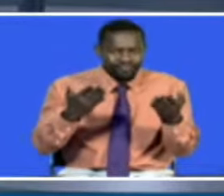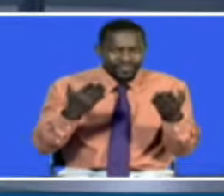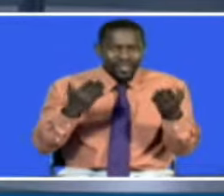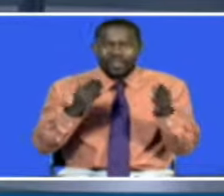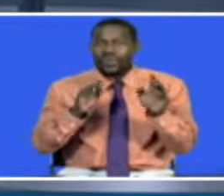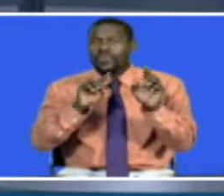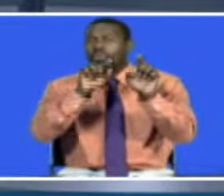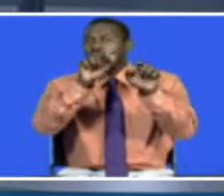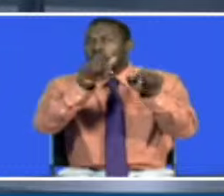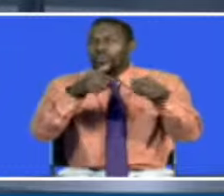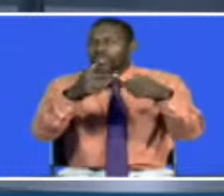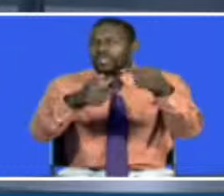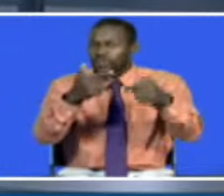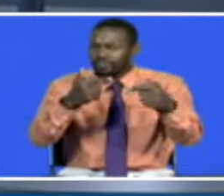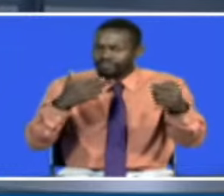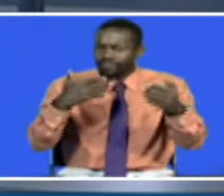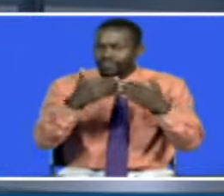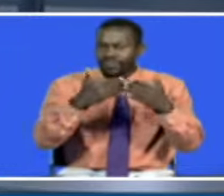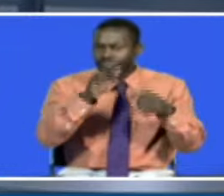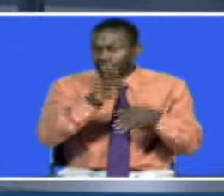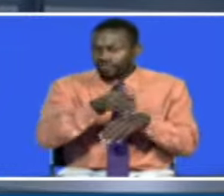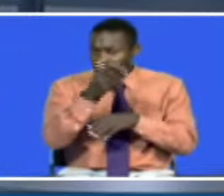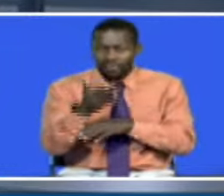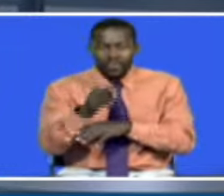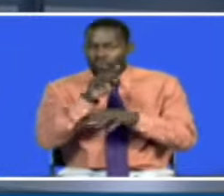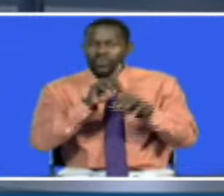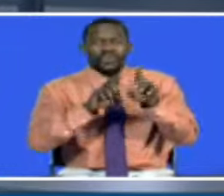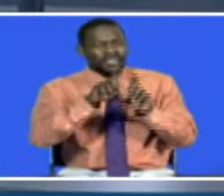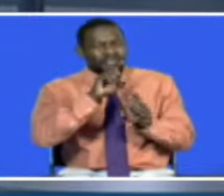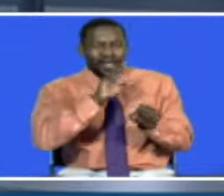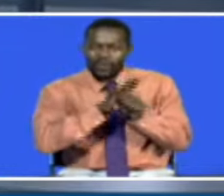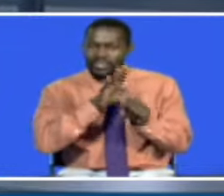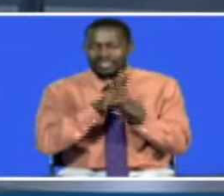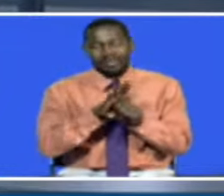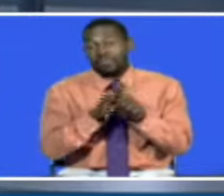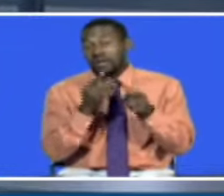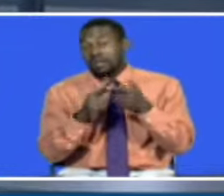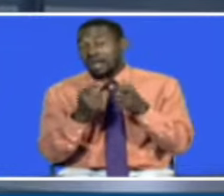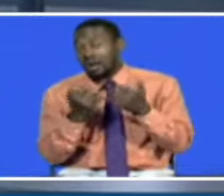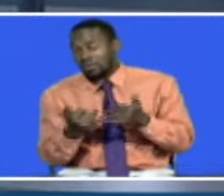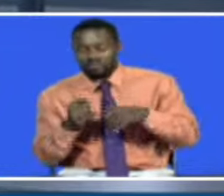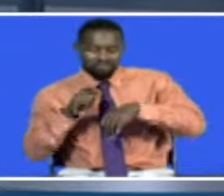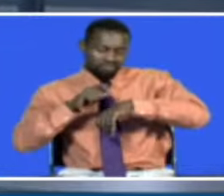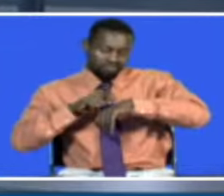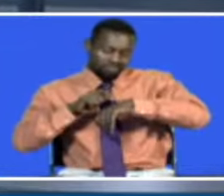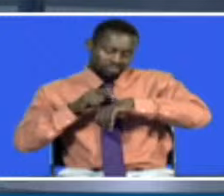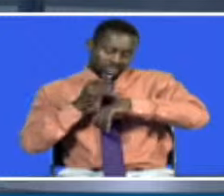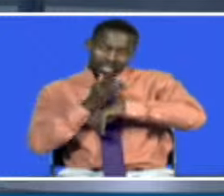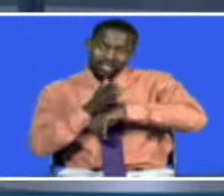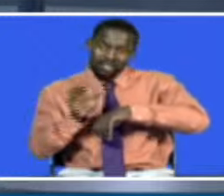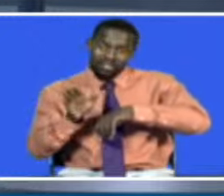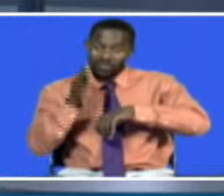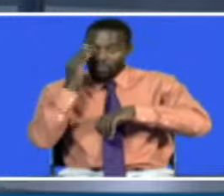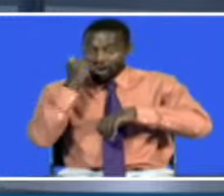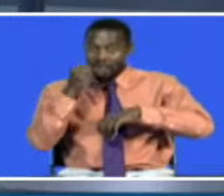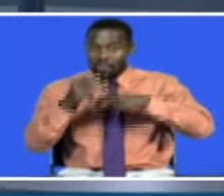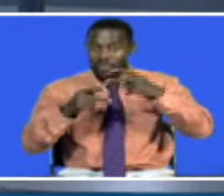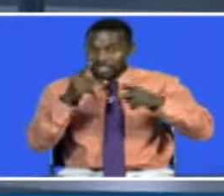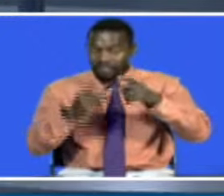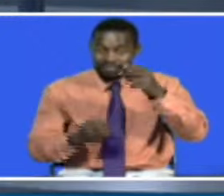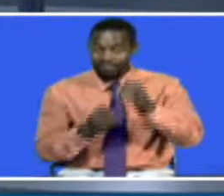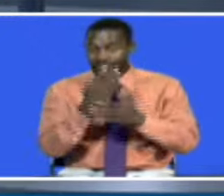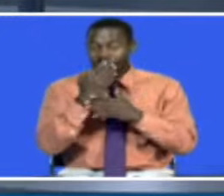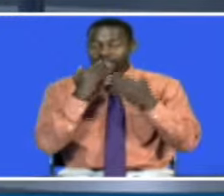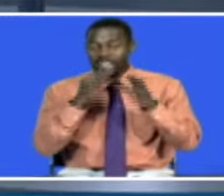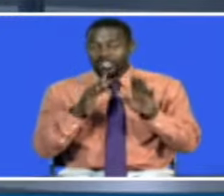Assembly? Well, all these questions coming a little too late, for the process is currently underway. Our point tonight, however,